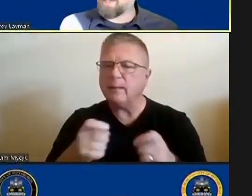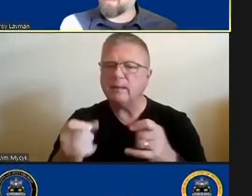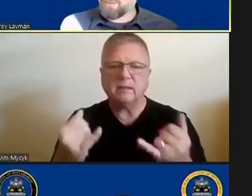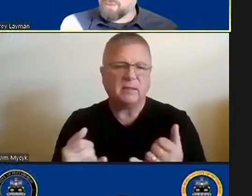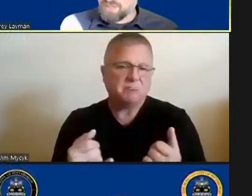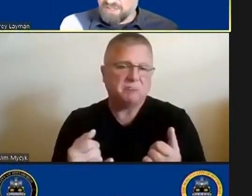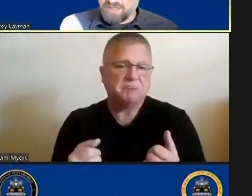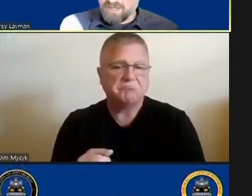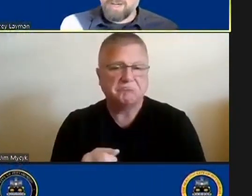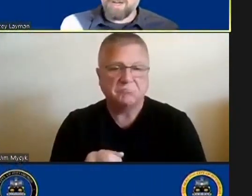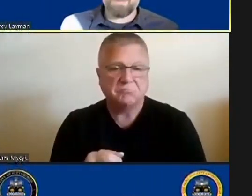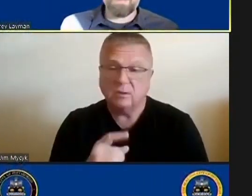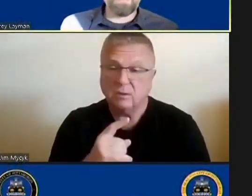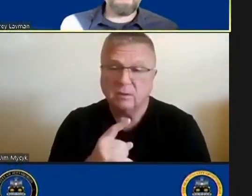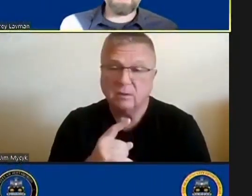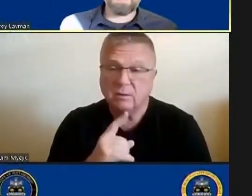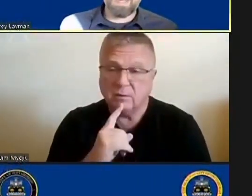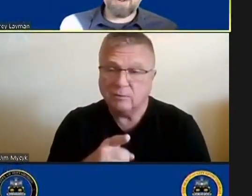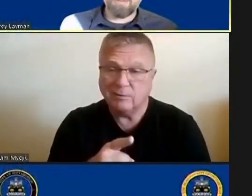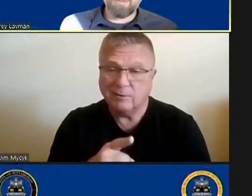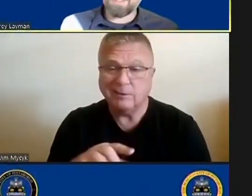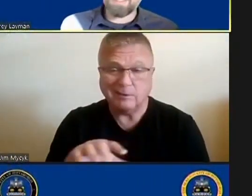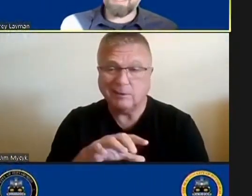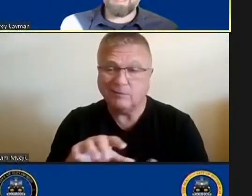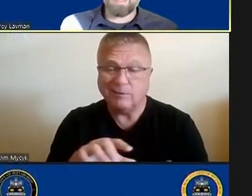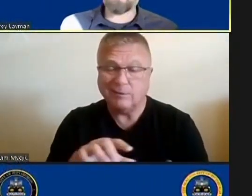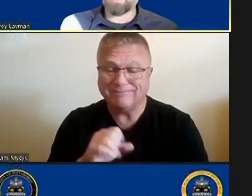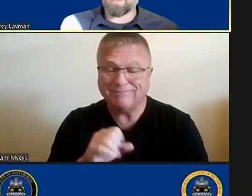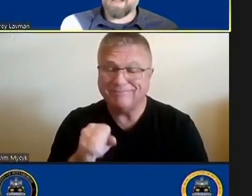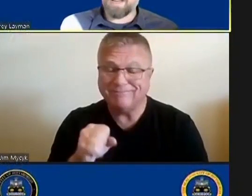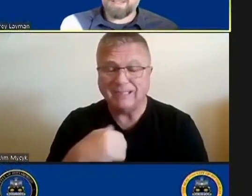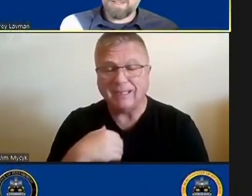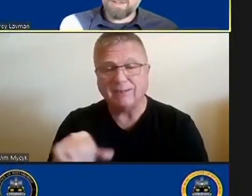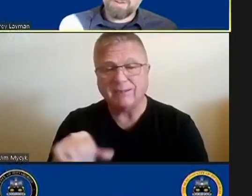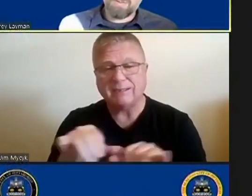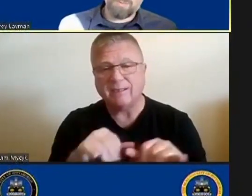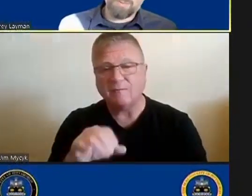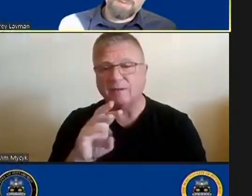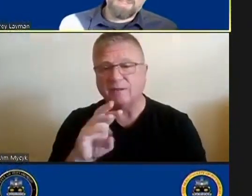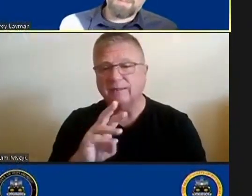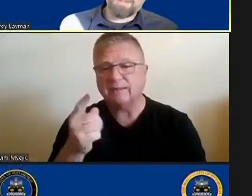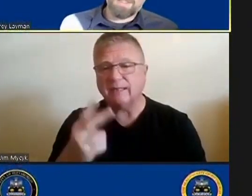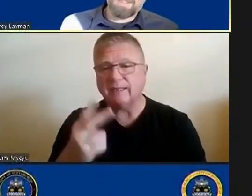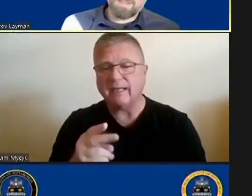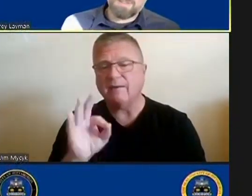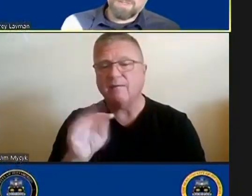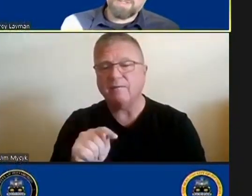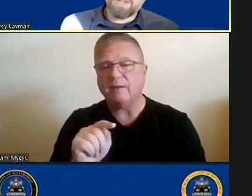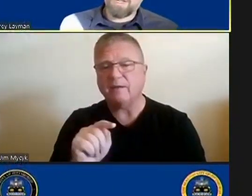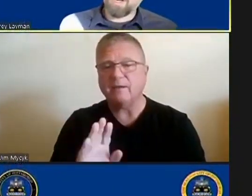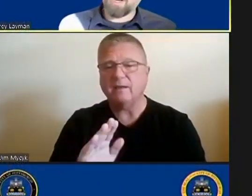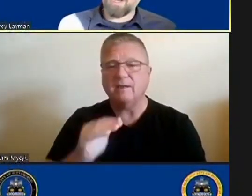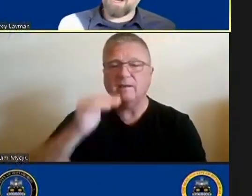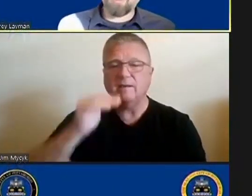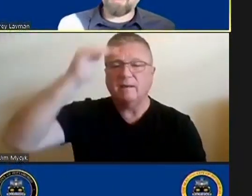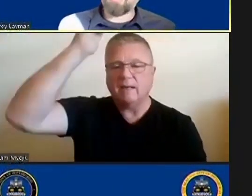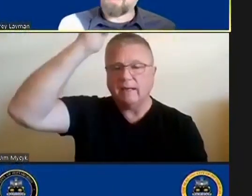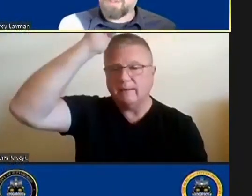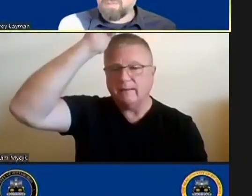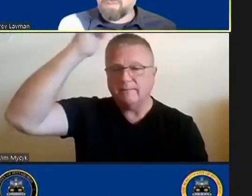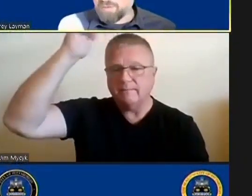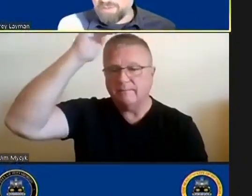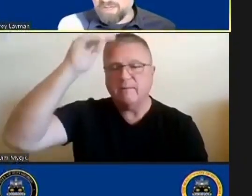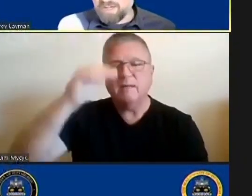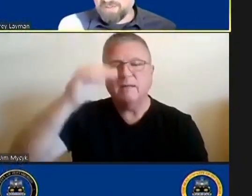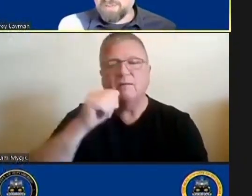frankly confusing. There's a standard for 6.5 feet in height for privacy fences, which is confusing